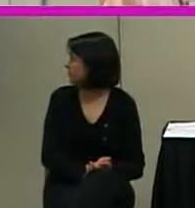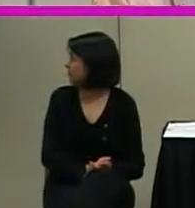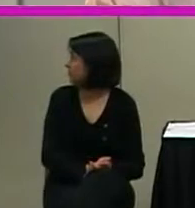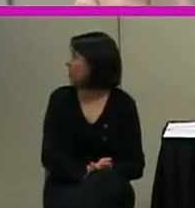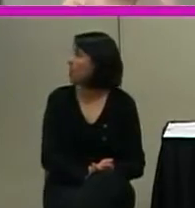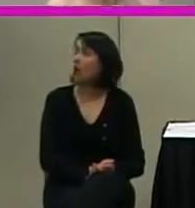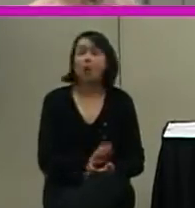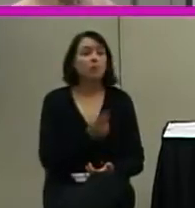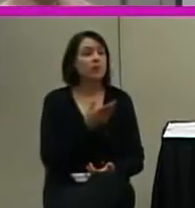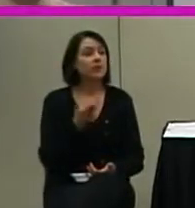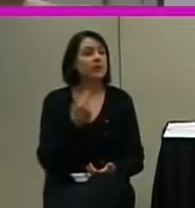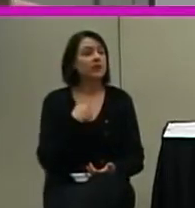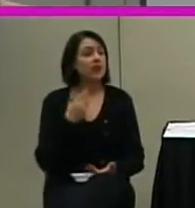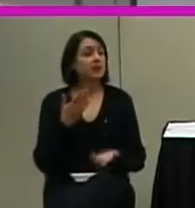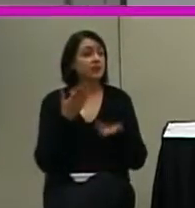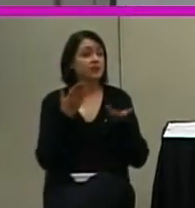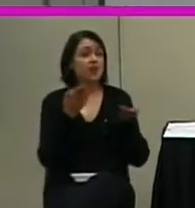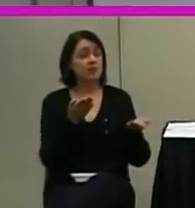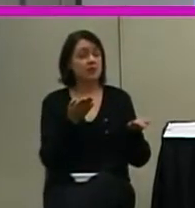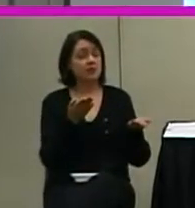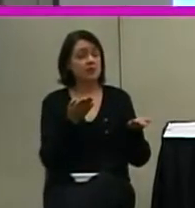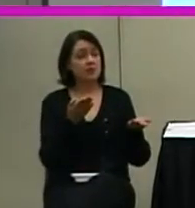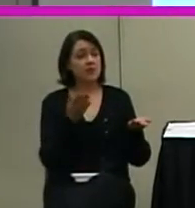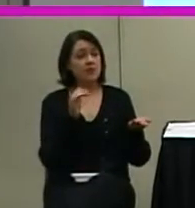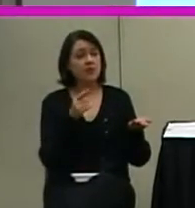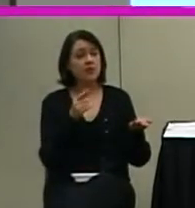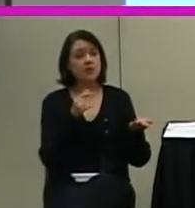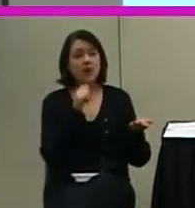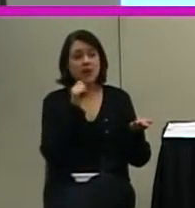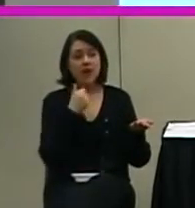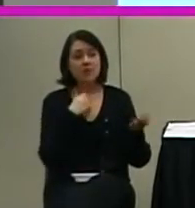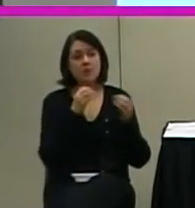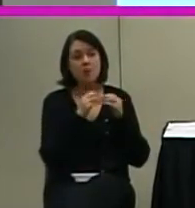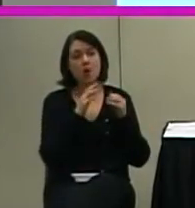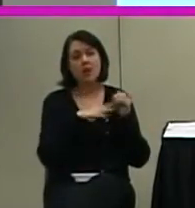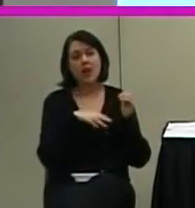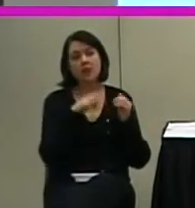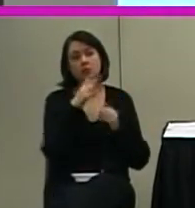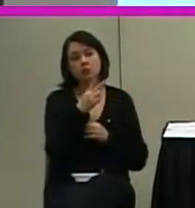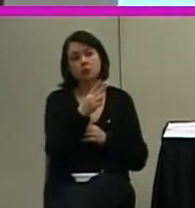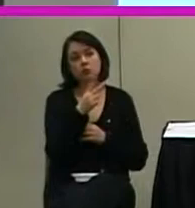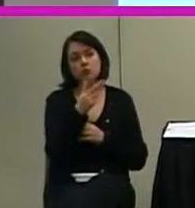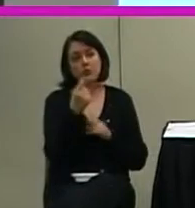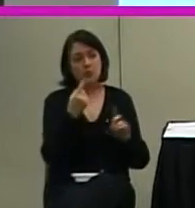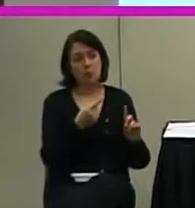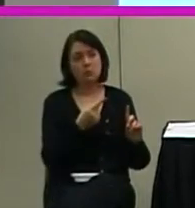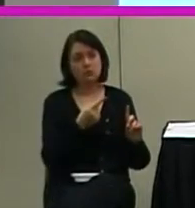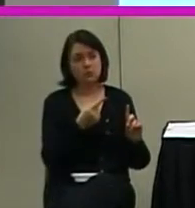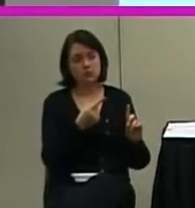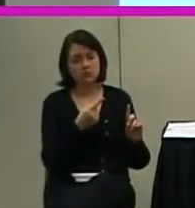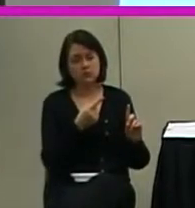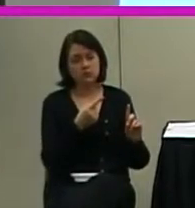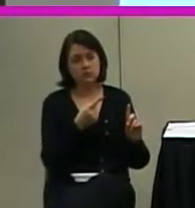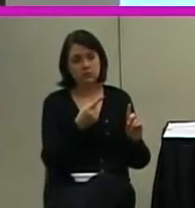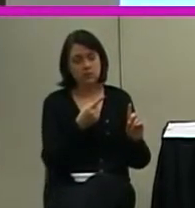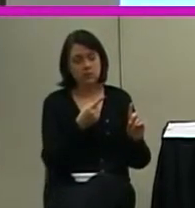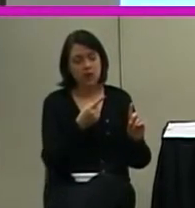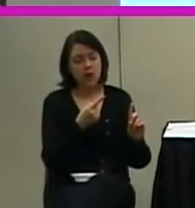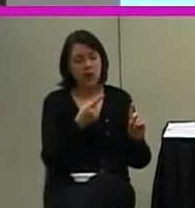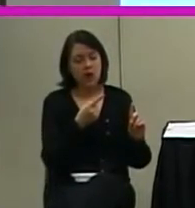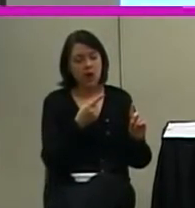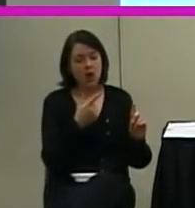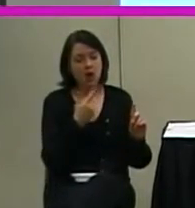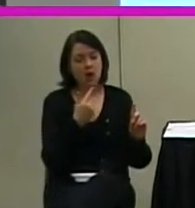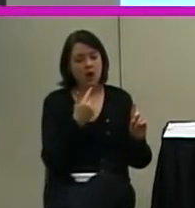One of the things that I would suggest is that you not have more than 2 or 3 goals. I